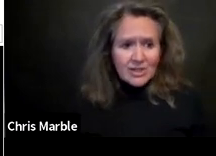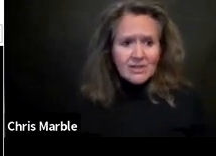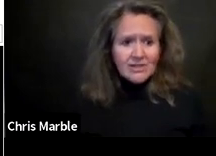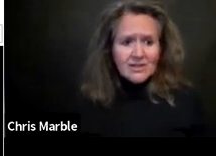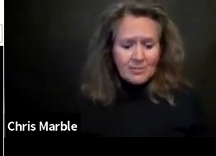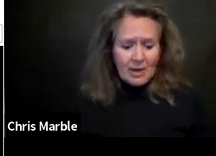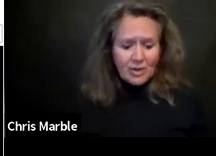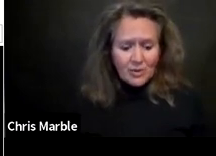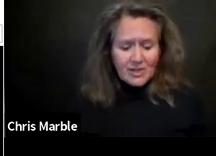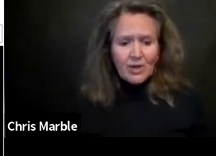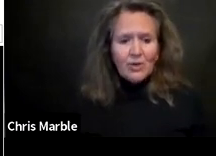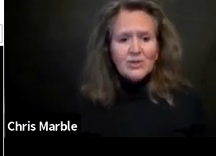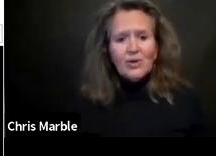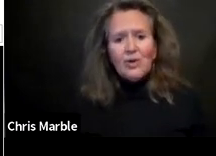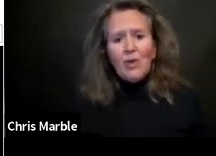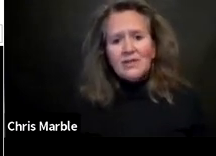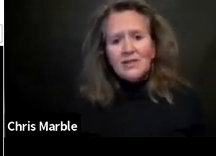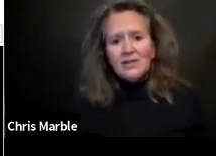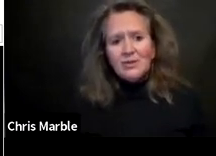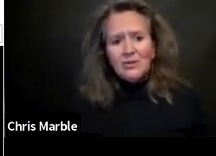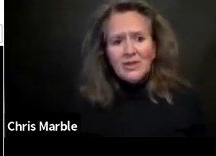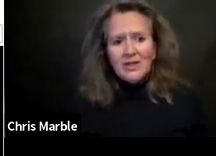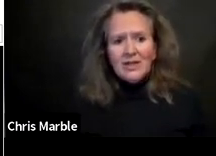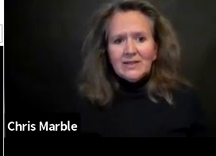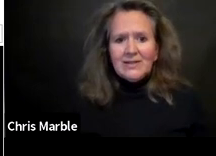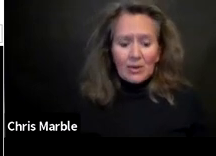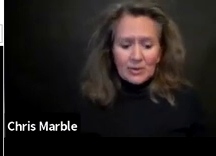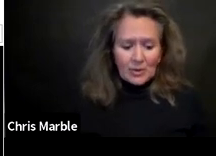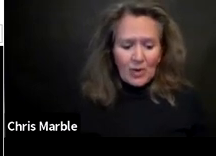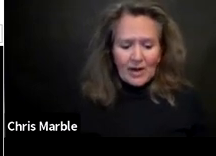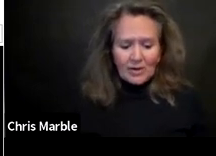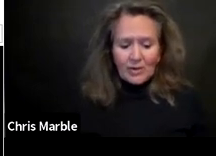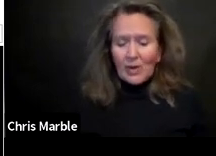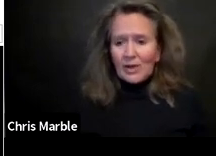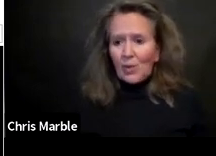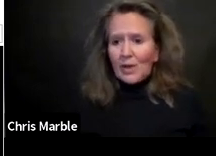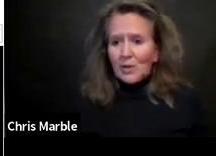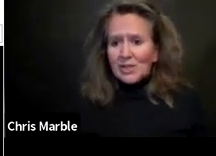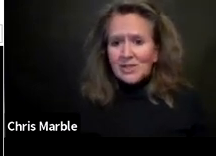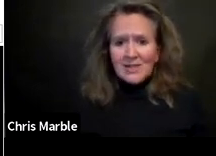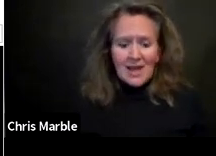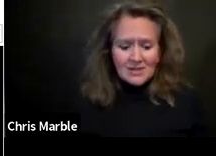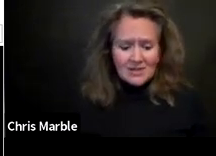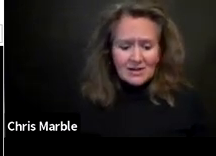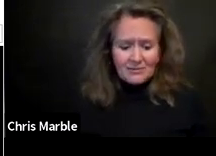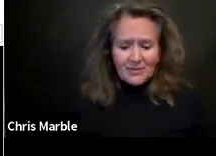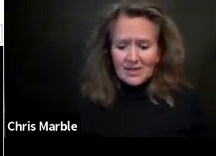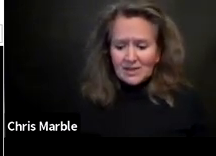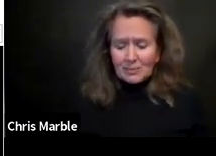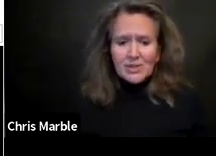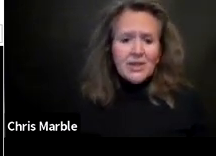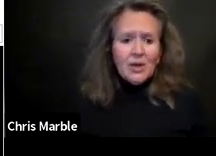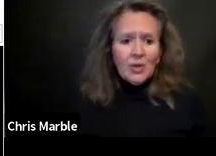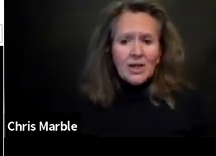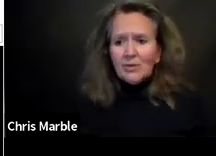have questions about using those or you're wanting to download one or you want to know what questions to ask of